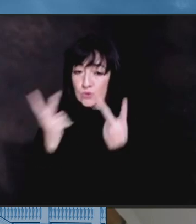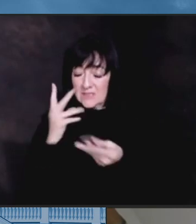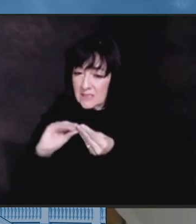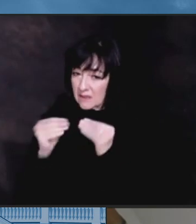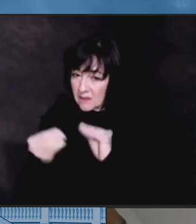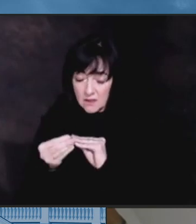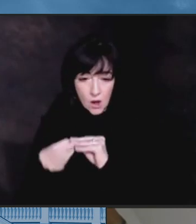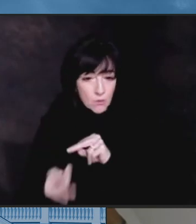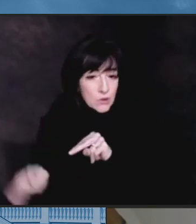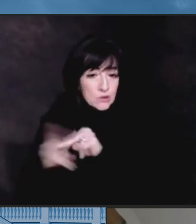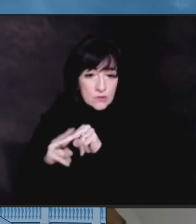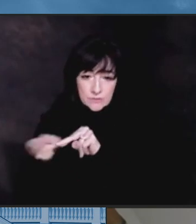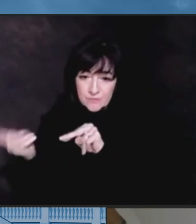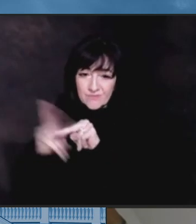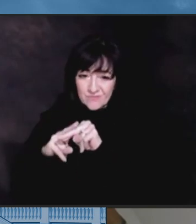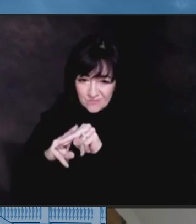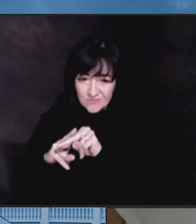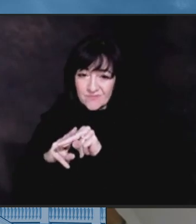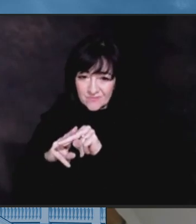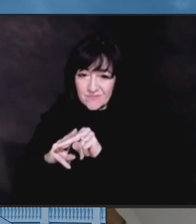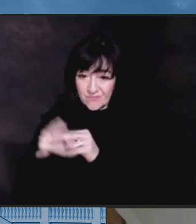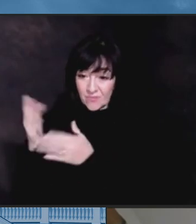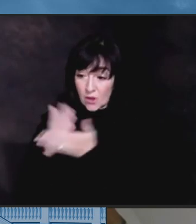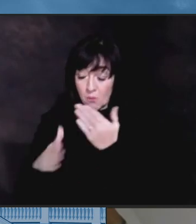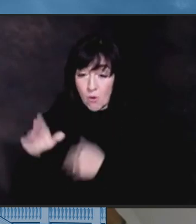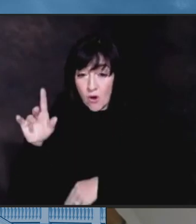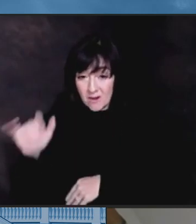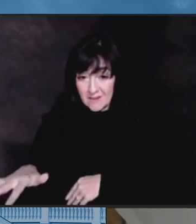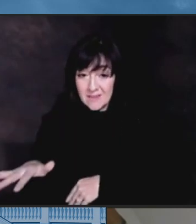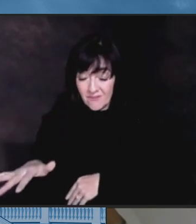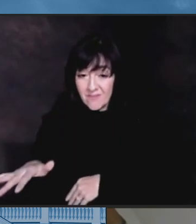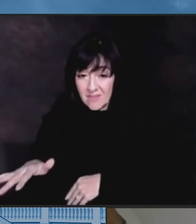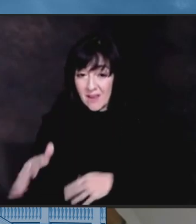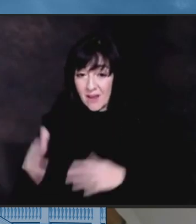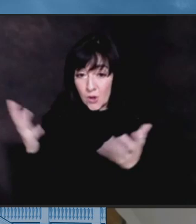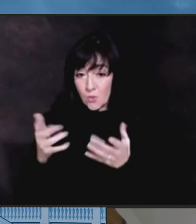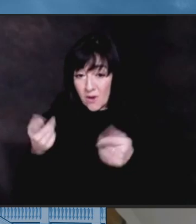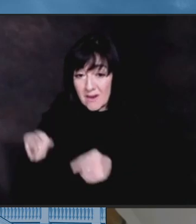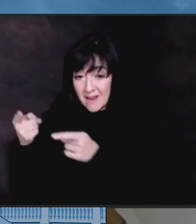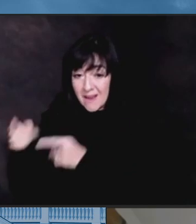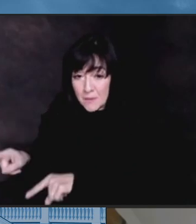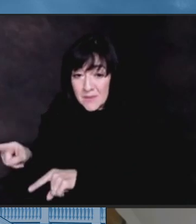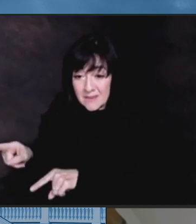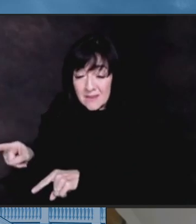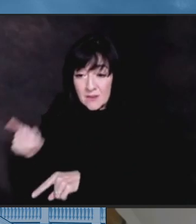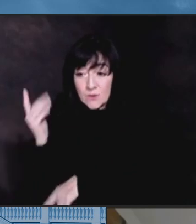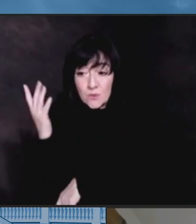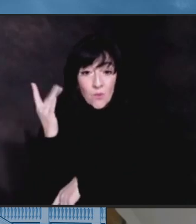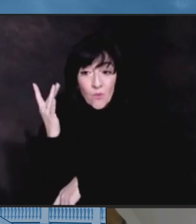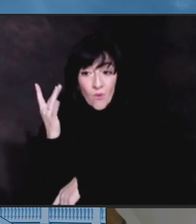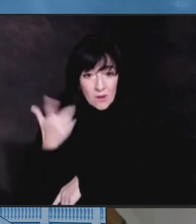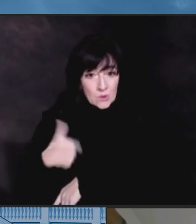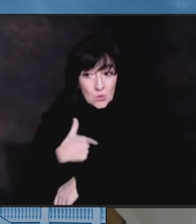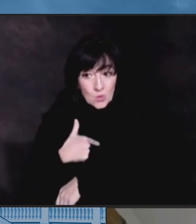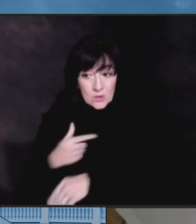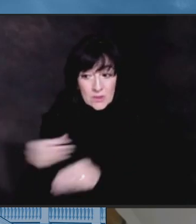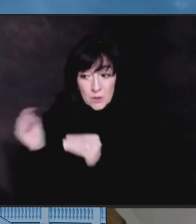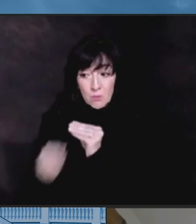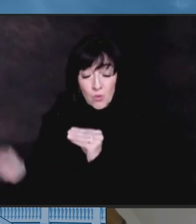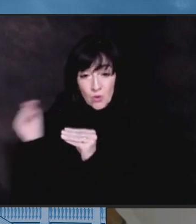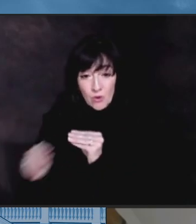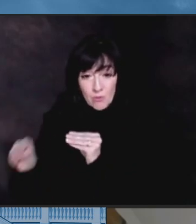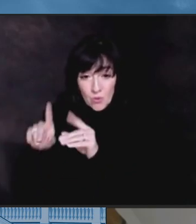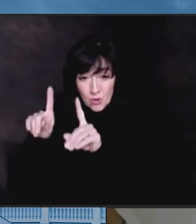cases on a day-to-day basis. Part of that is a function of the fact that we're doing the kind of testing that we are, maybe 5,000